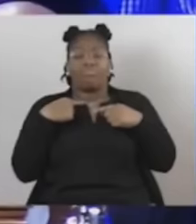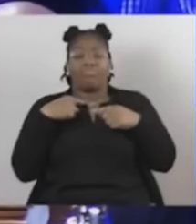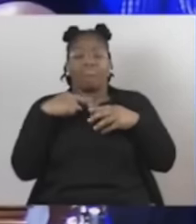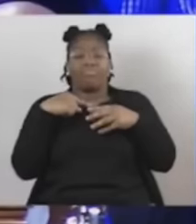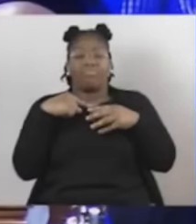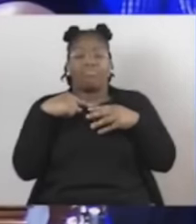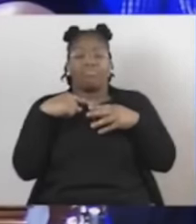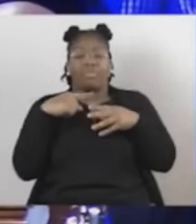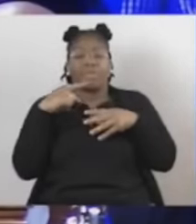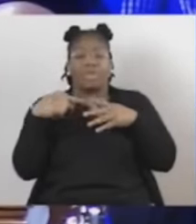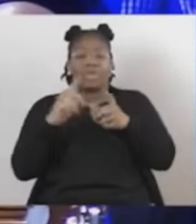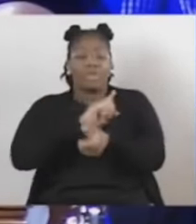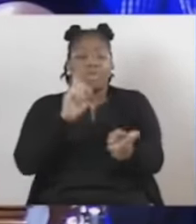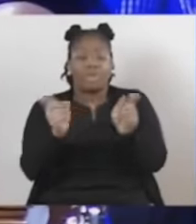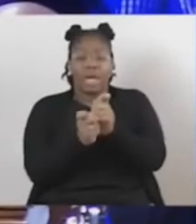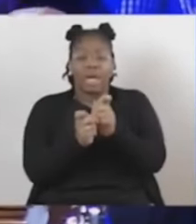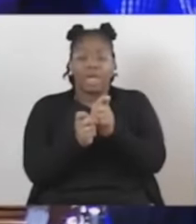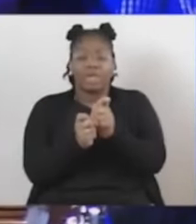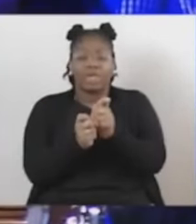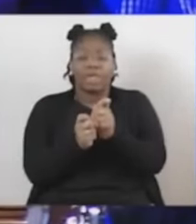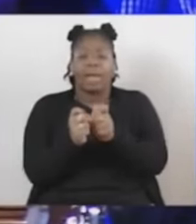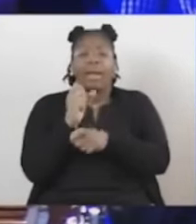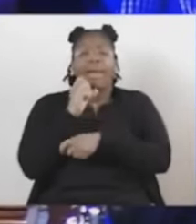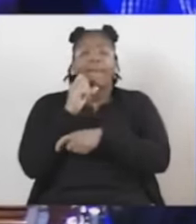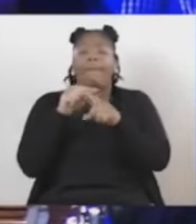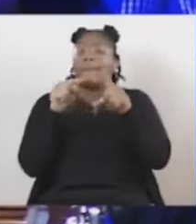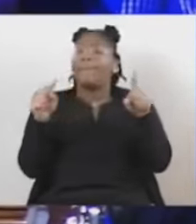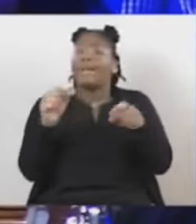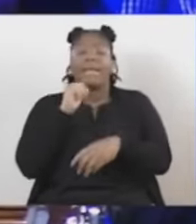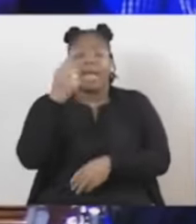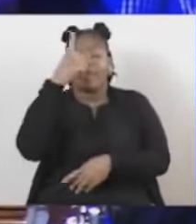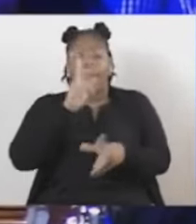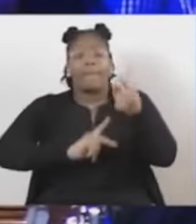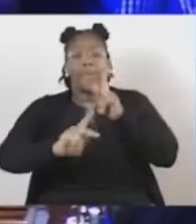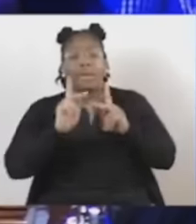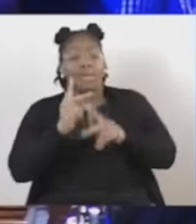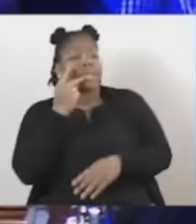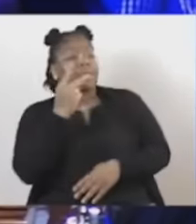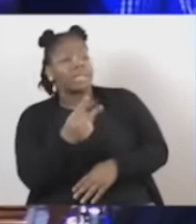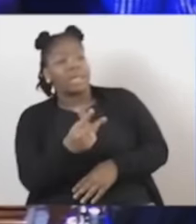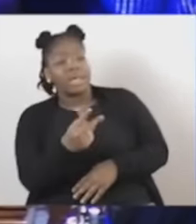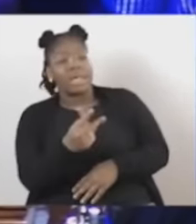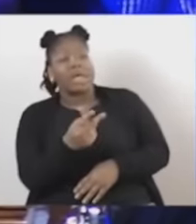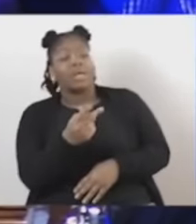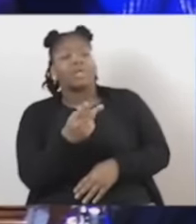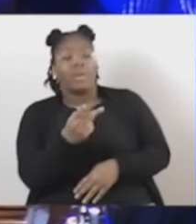But not in the presence of people that will negate his future potential.